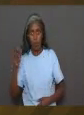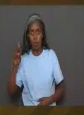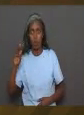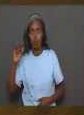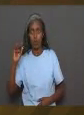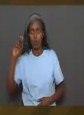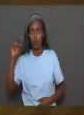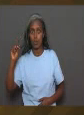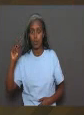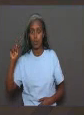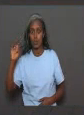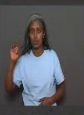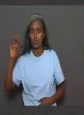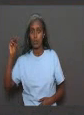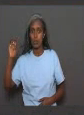sequence.